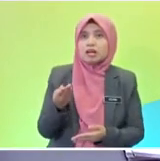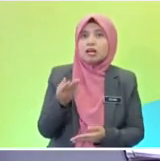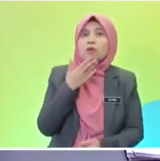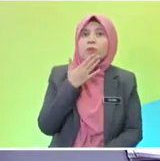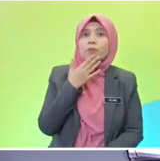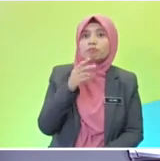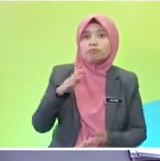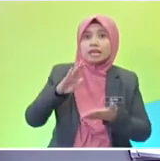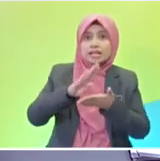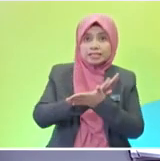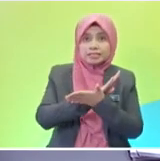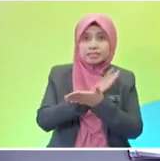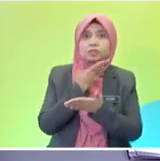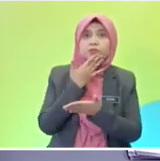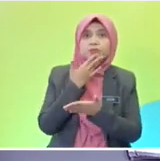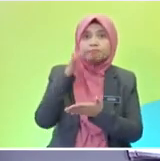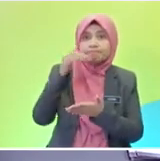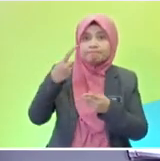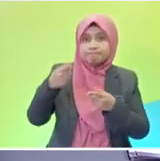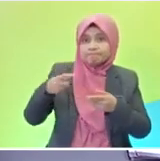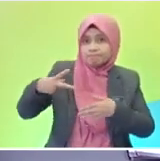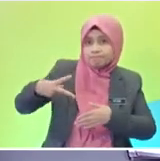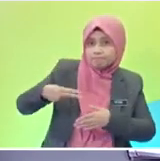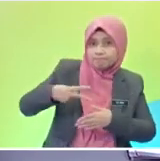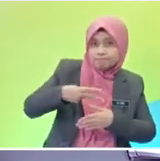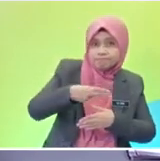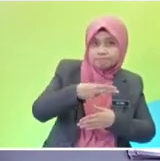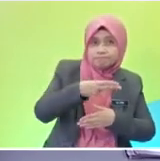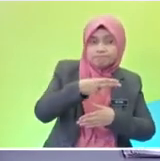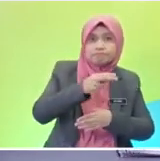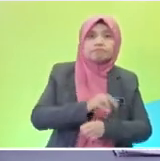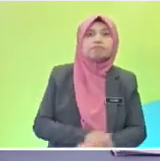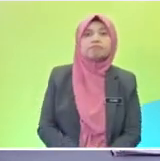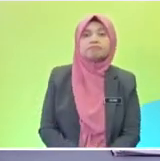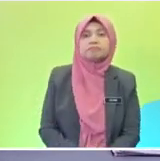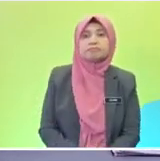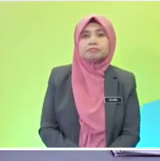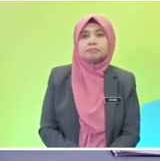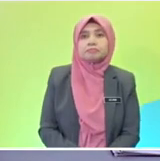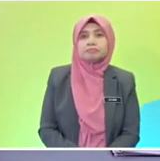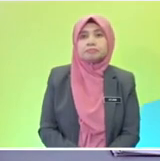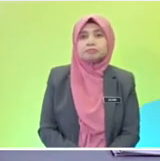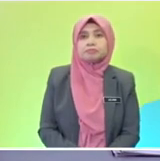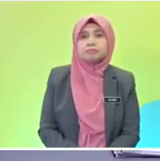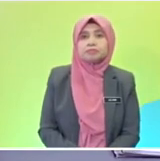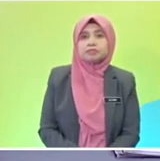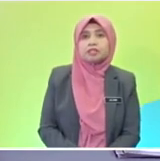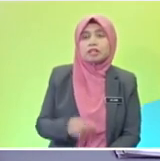Uh-huh. Which I have cut into stripes. Okay. Okay. And